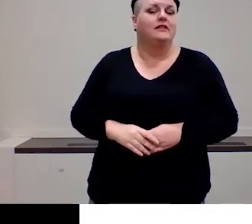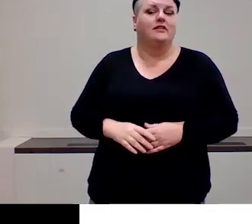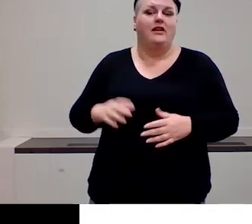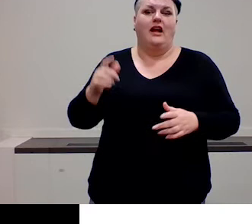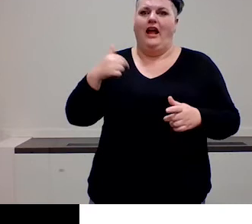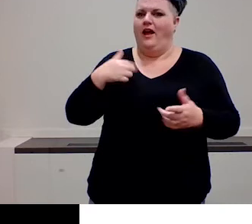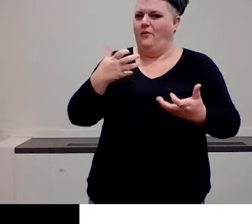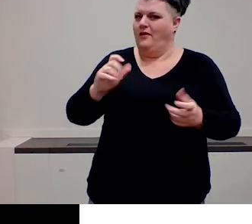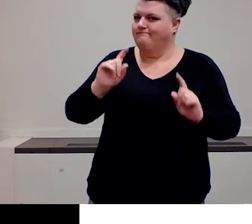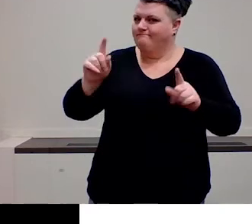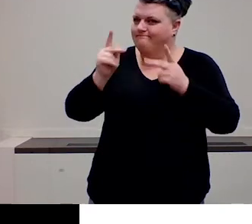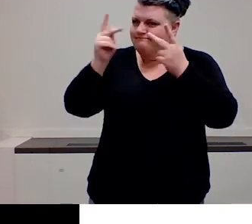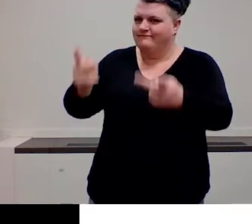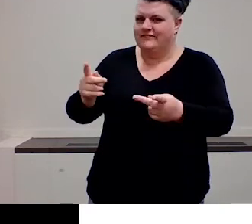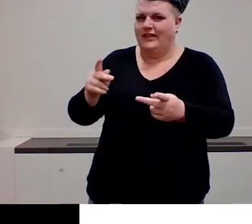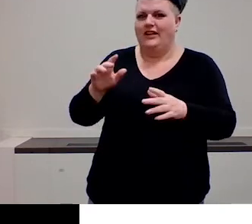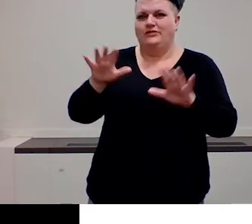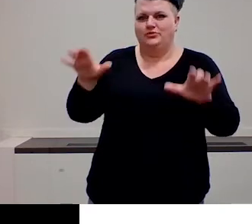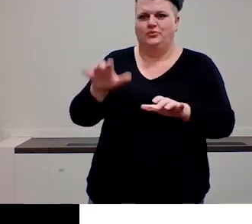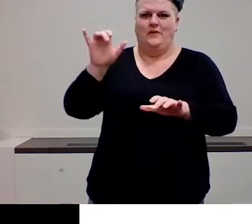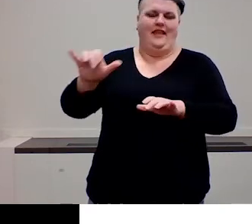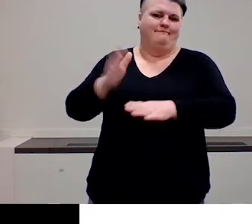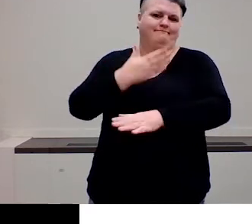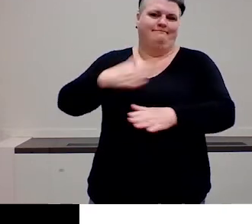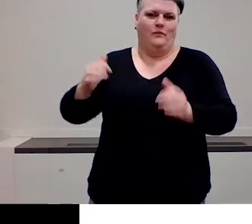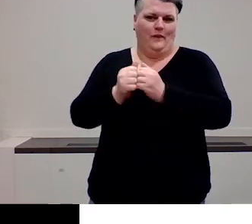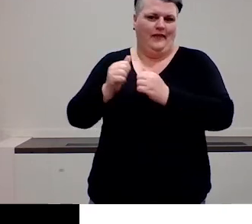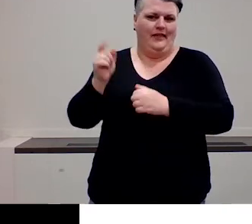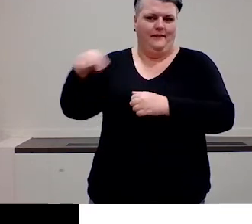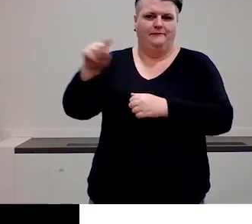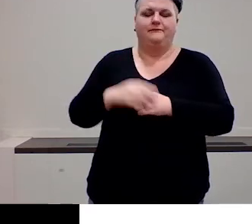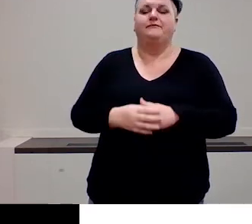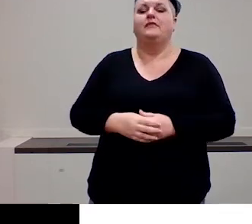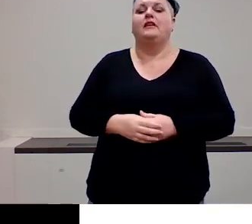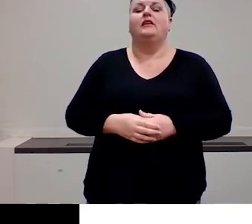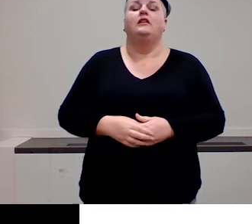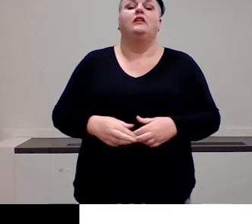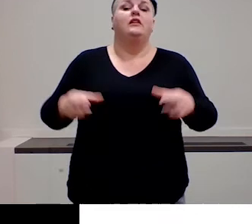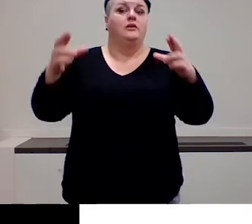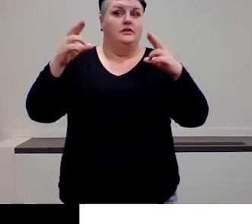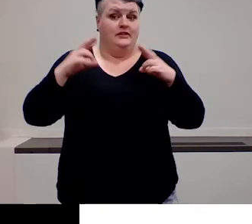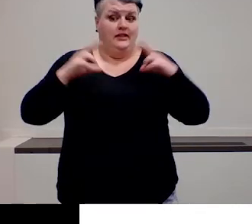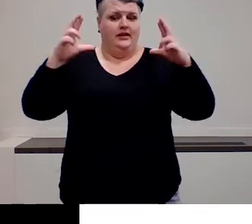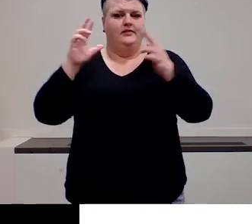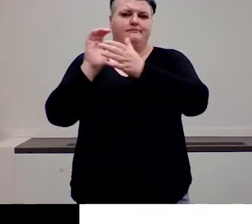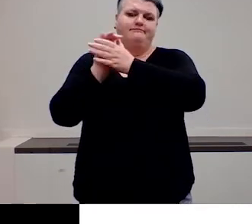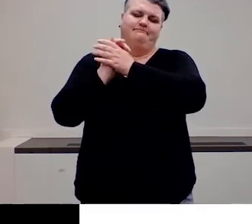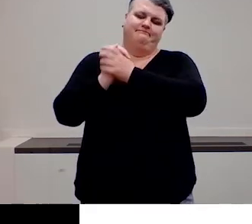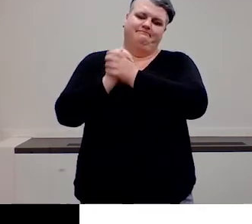I'd love to go over there and do their chant with them. The retirees, certainly congratulations to